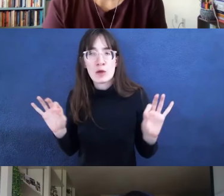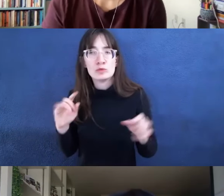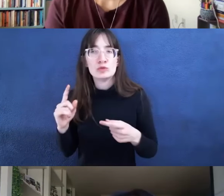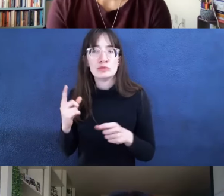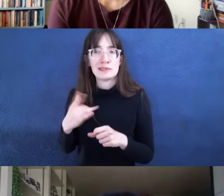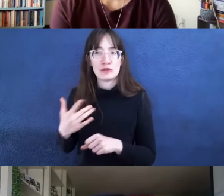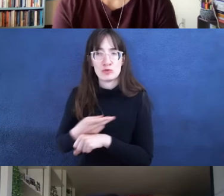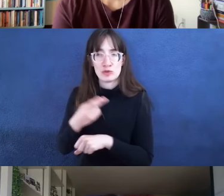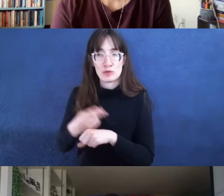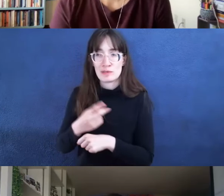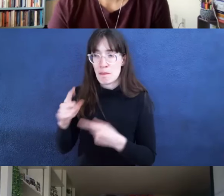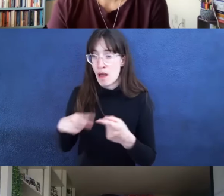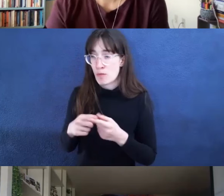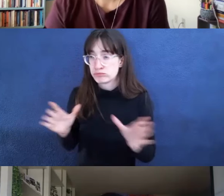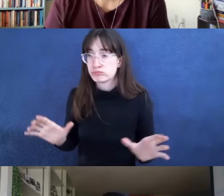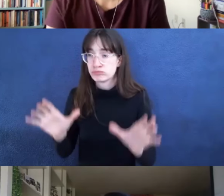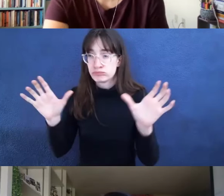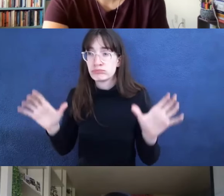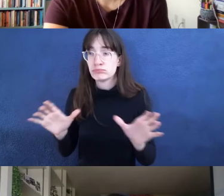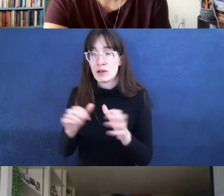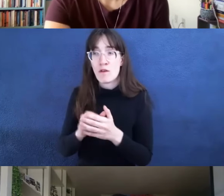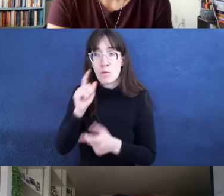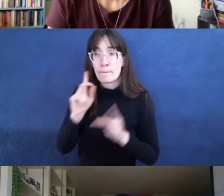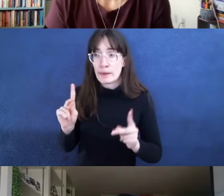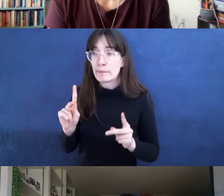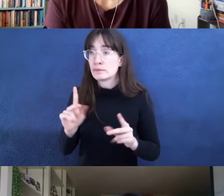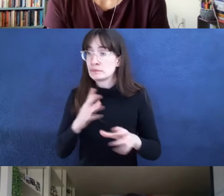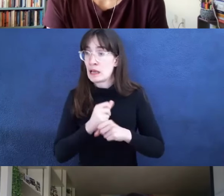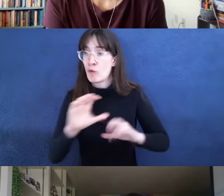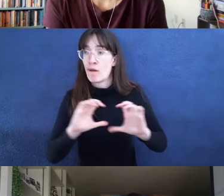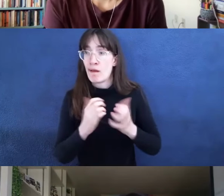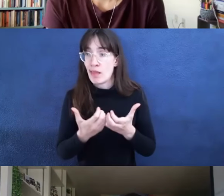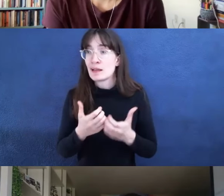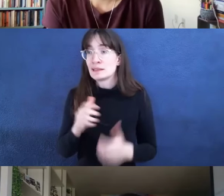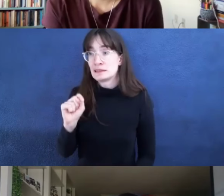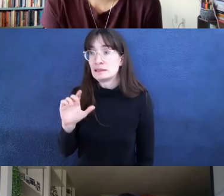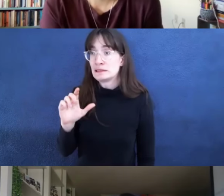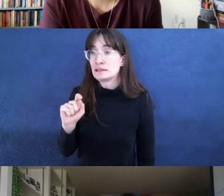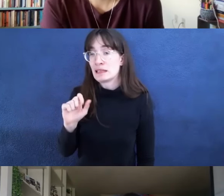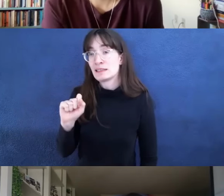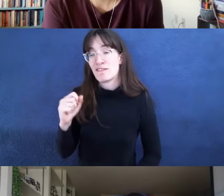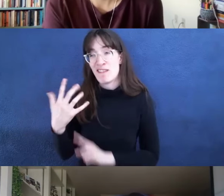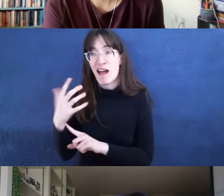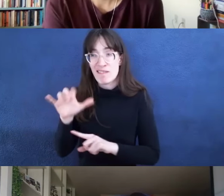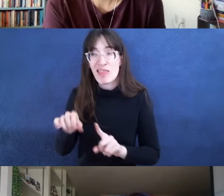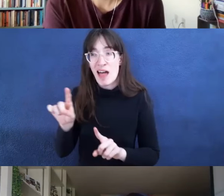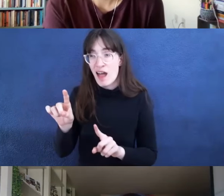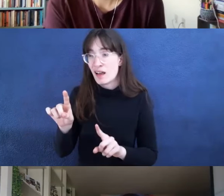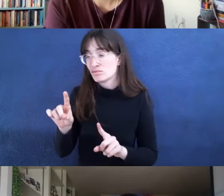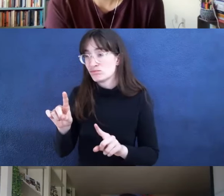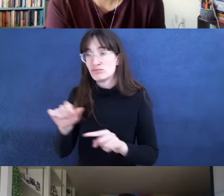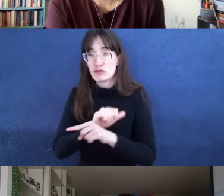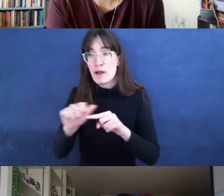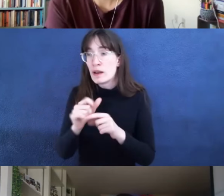people to breathe? And I'm assuming this is during a TCTSY session. Yeah, so great question.